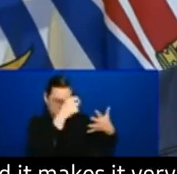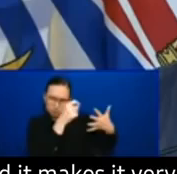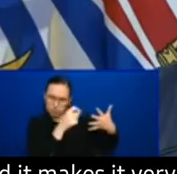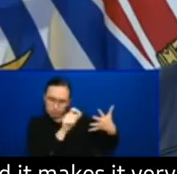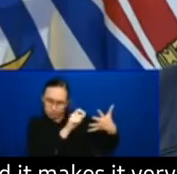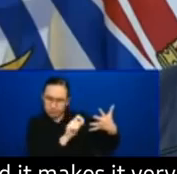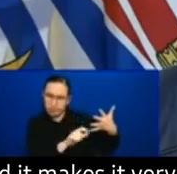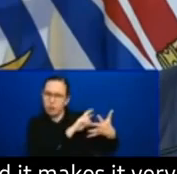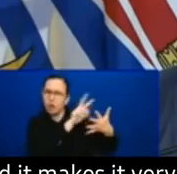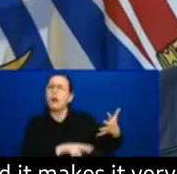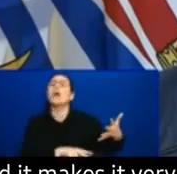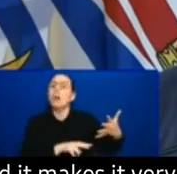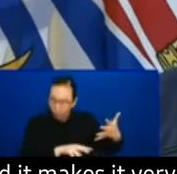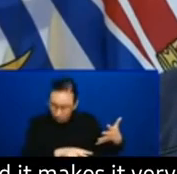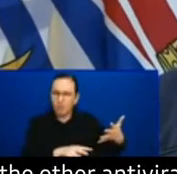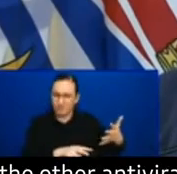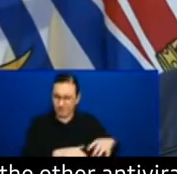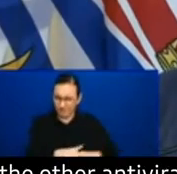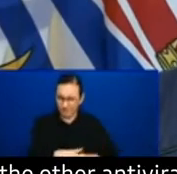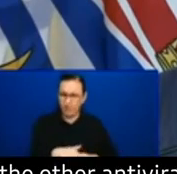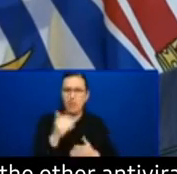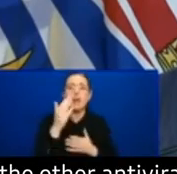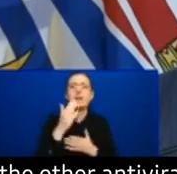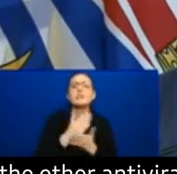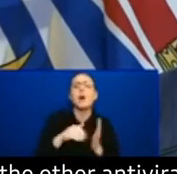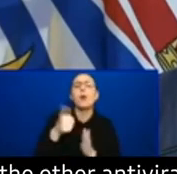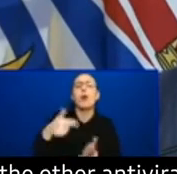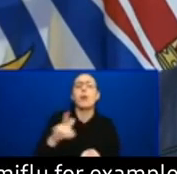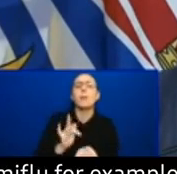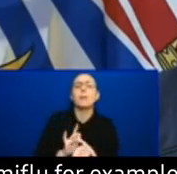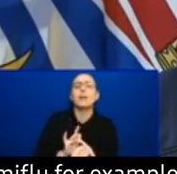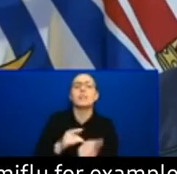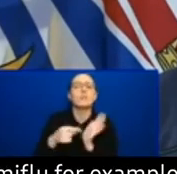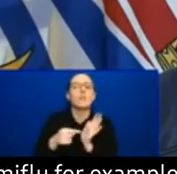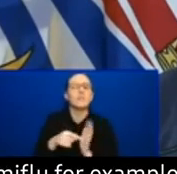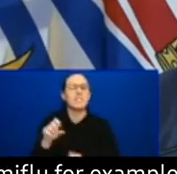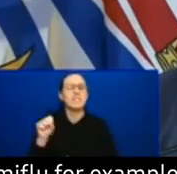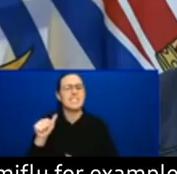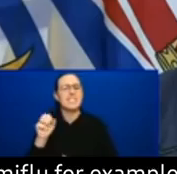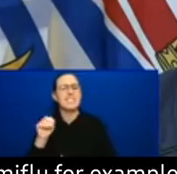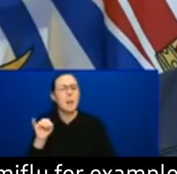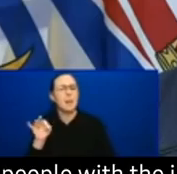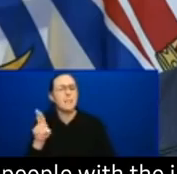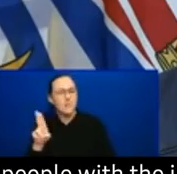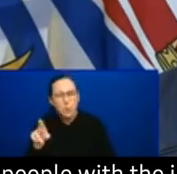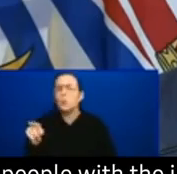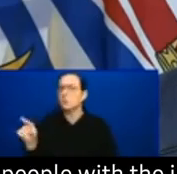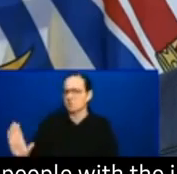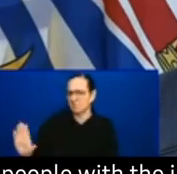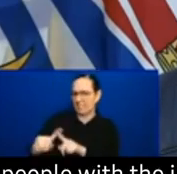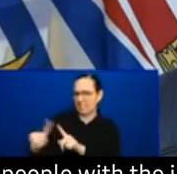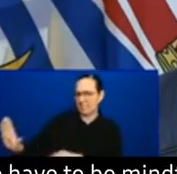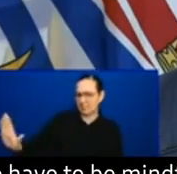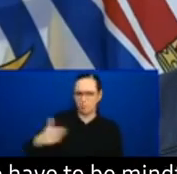the other antivirals we have, like Tamiflu, for example. So people with we have to be